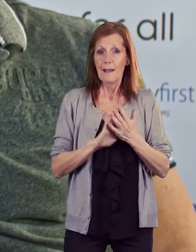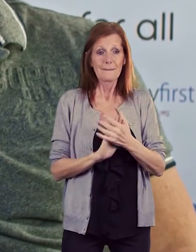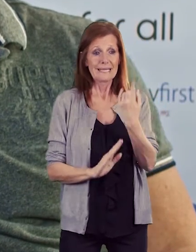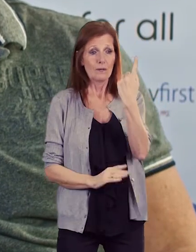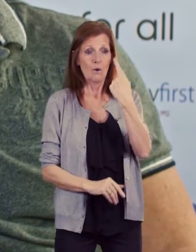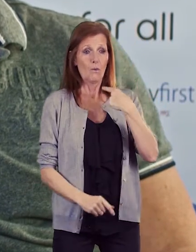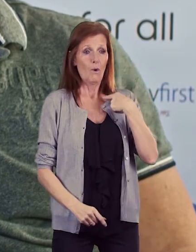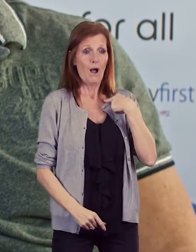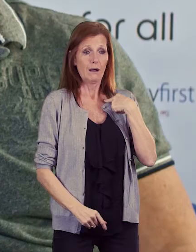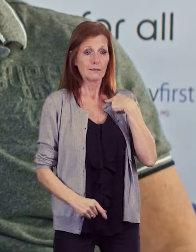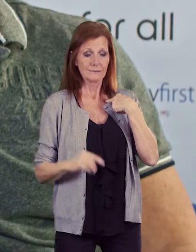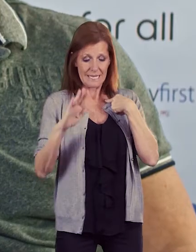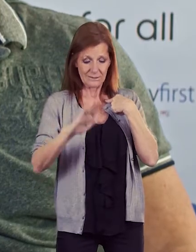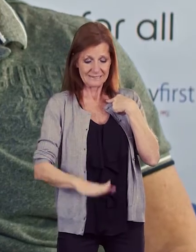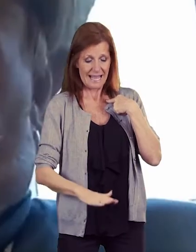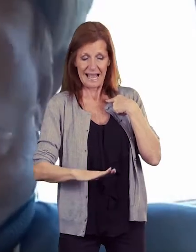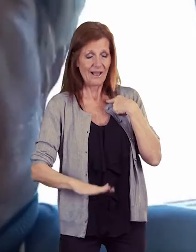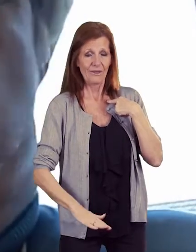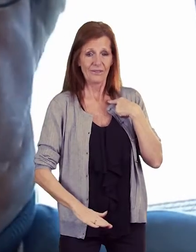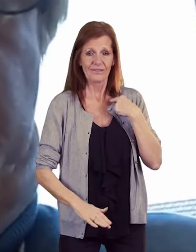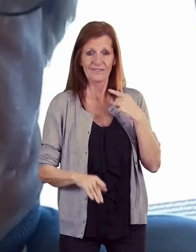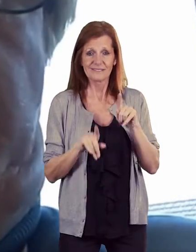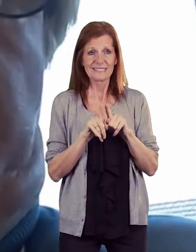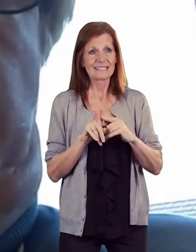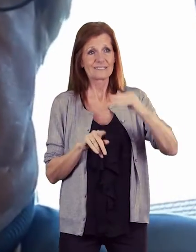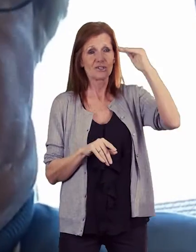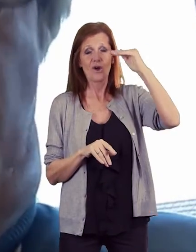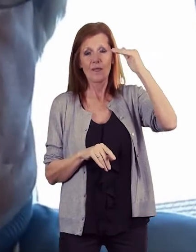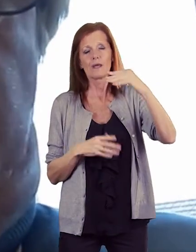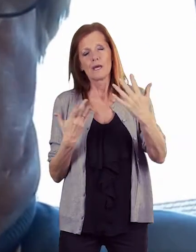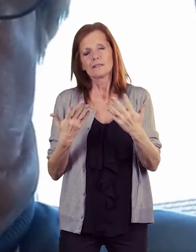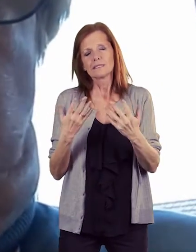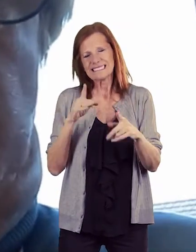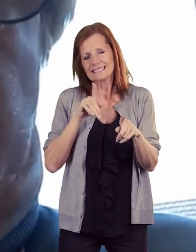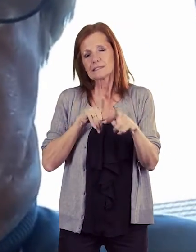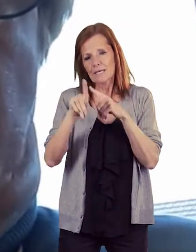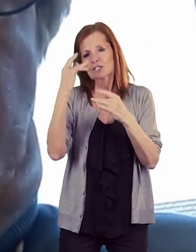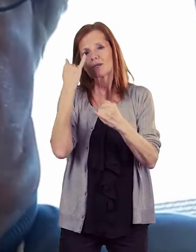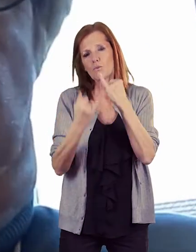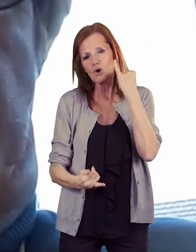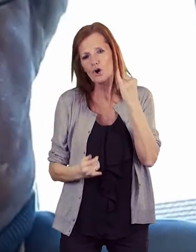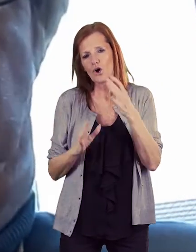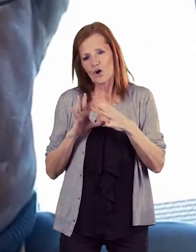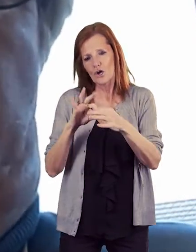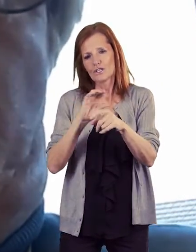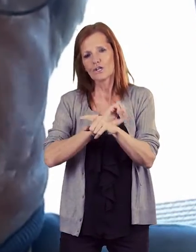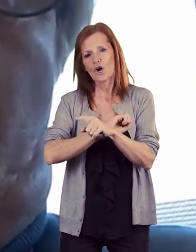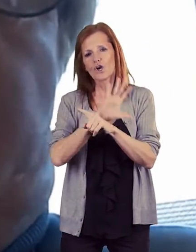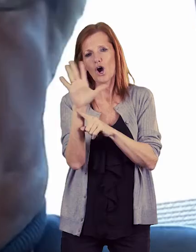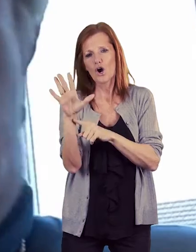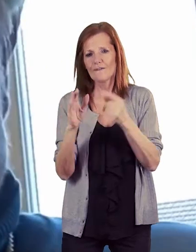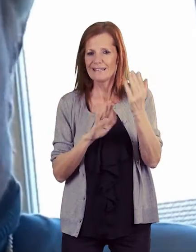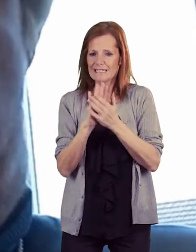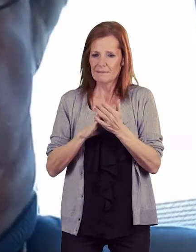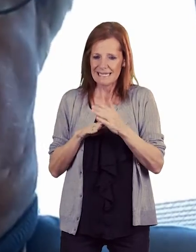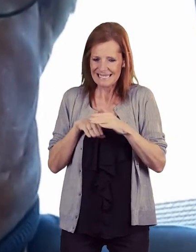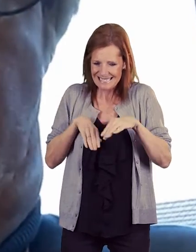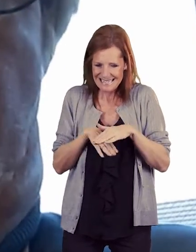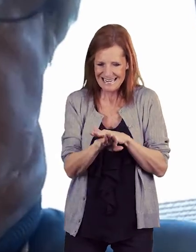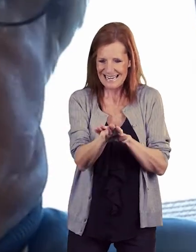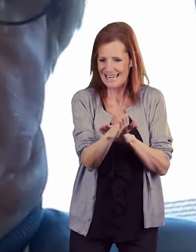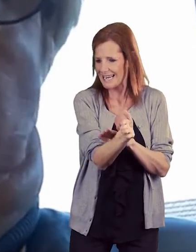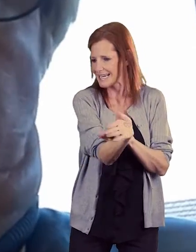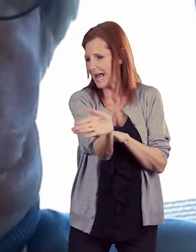from down south that has experienced this, No, even. Because of COVID, obviously people are going one way and coming out the other,